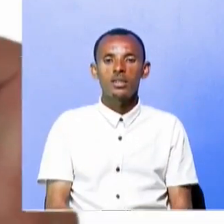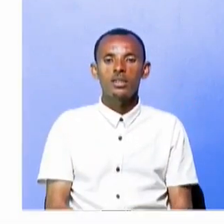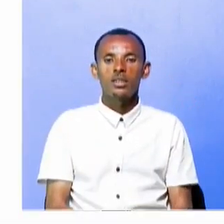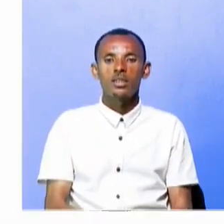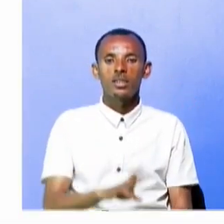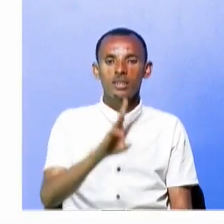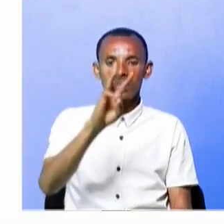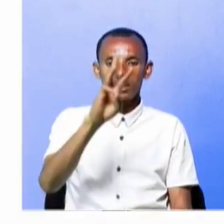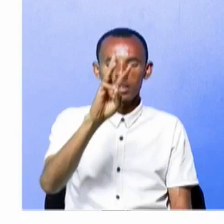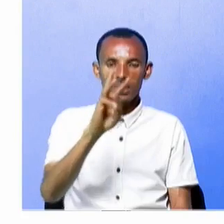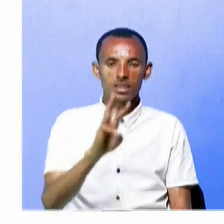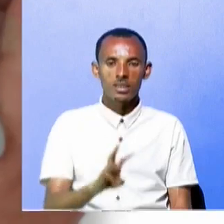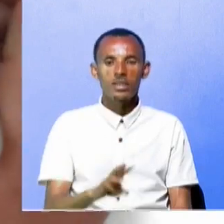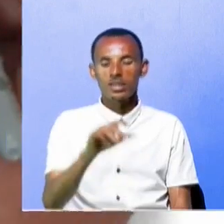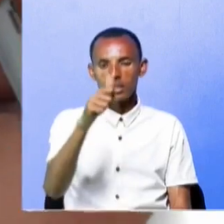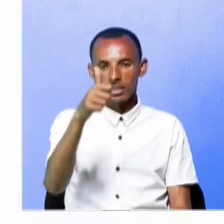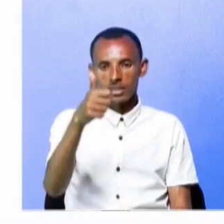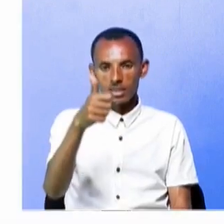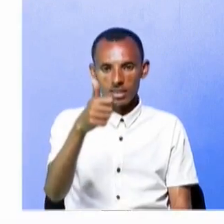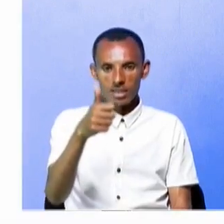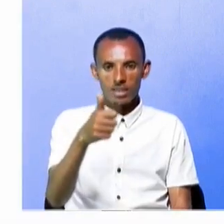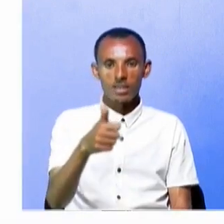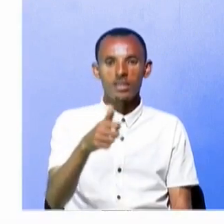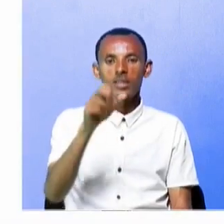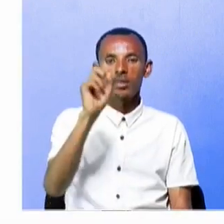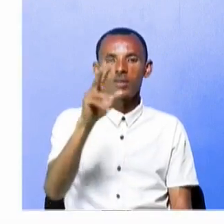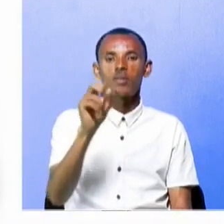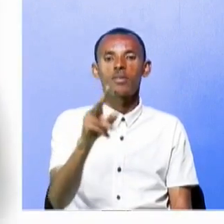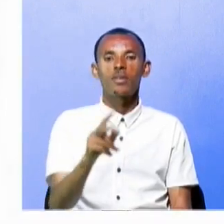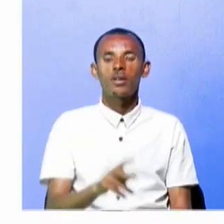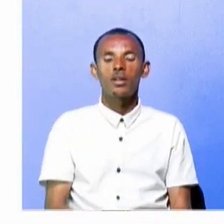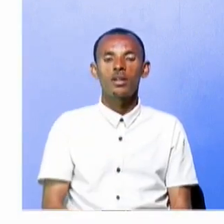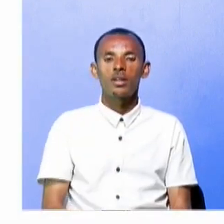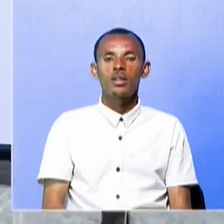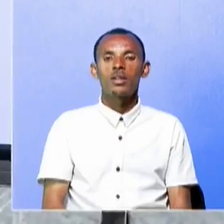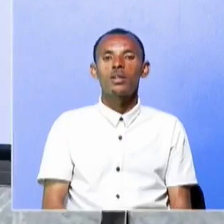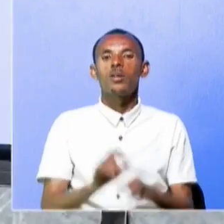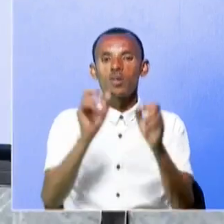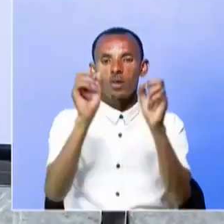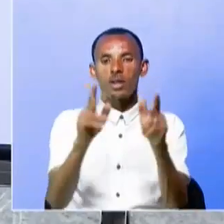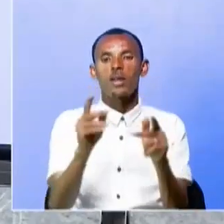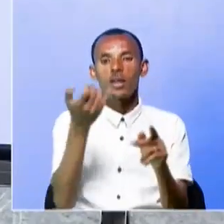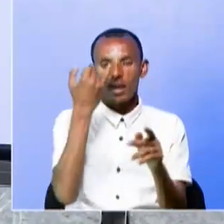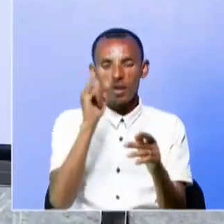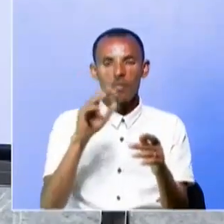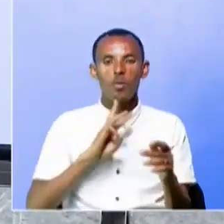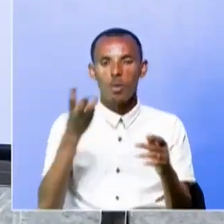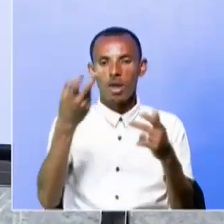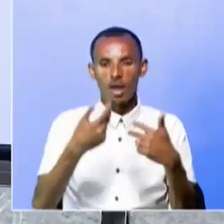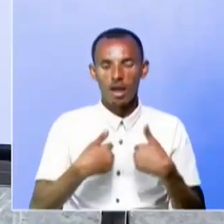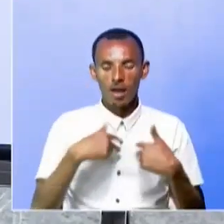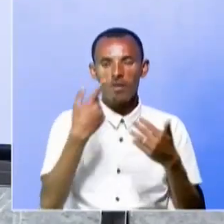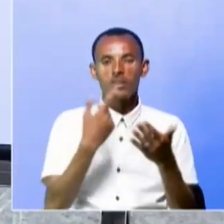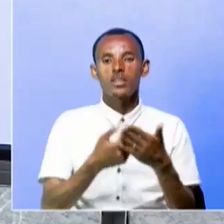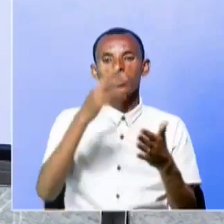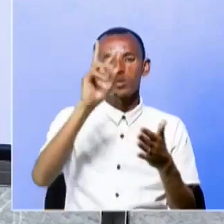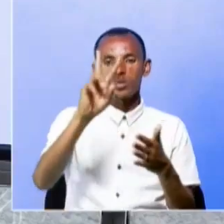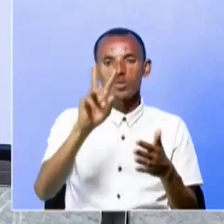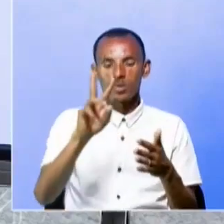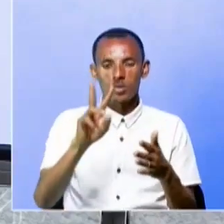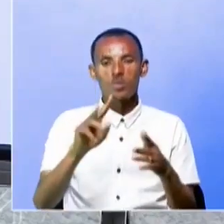say 6, 10, 12. Okay, if we have these two triangles,